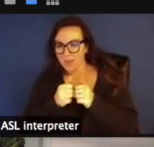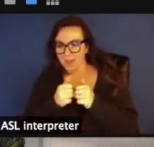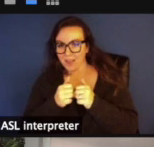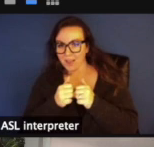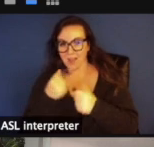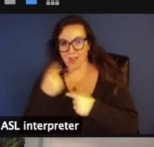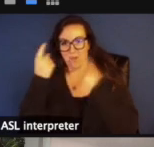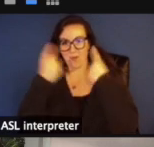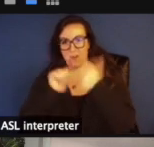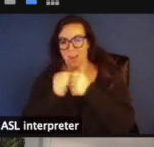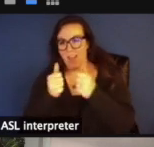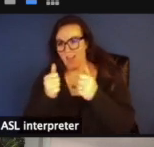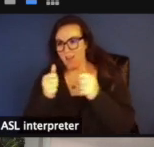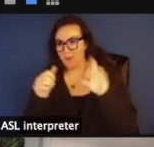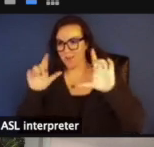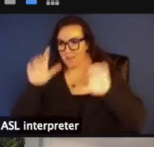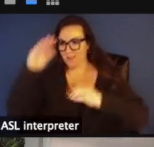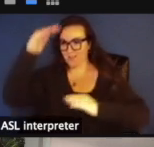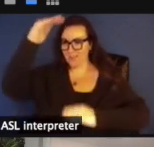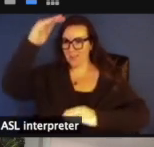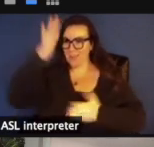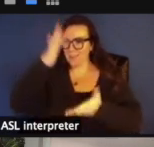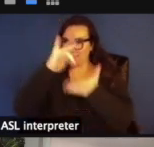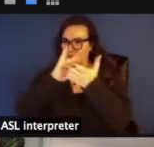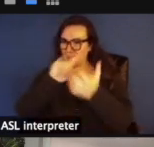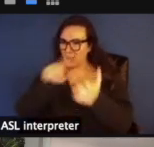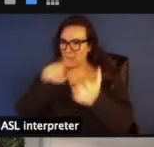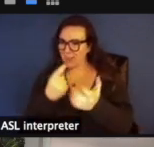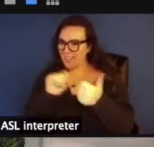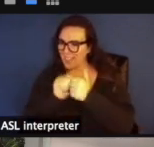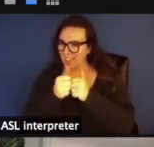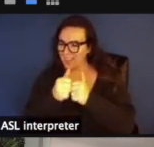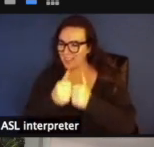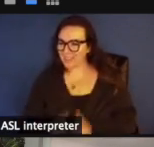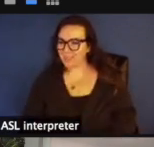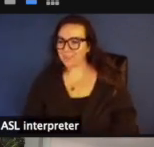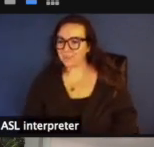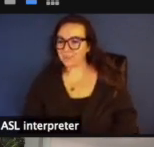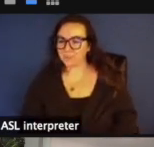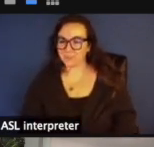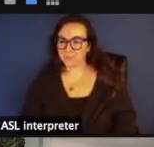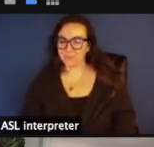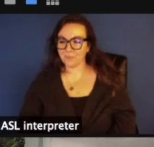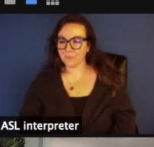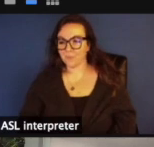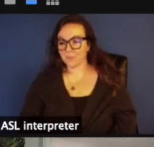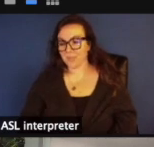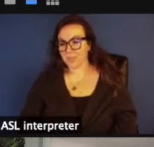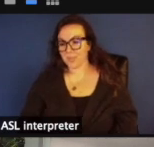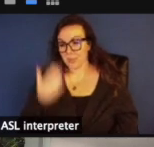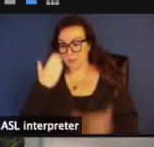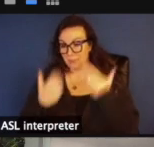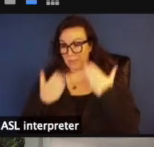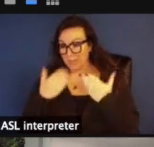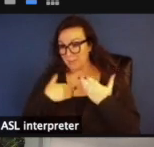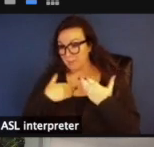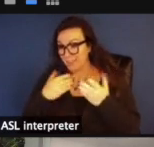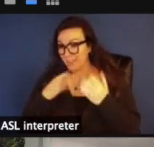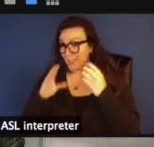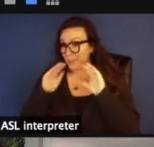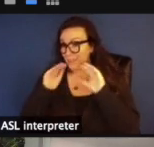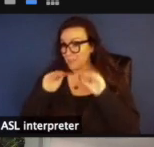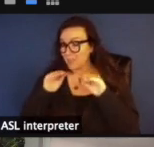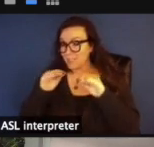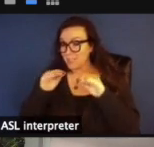wonder how he does it, because it's just... I'm guessing he might have an aid that helps him, and maybe you put some on the wheel, right?